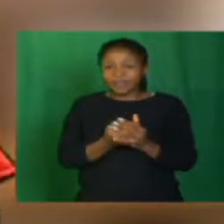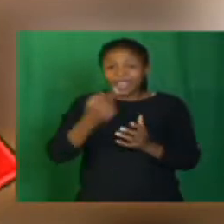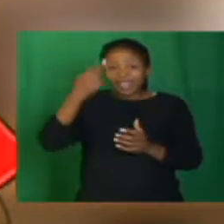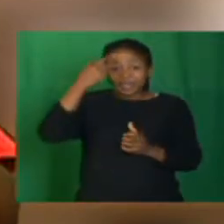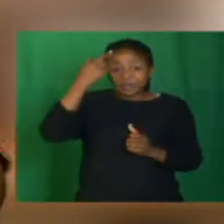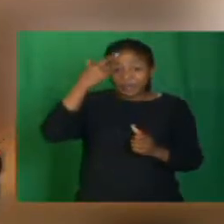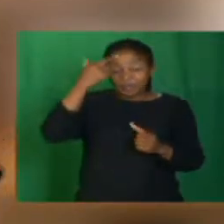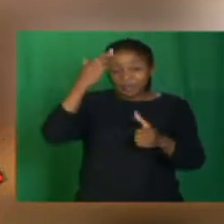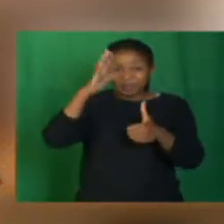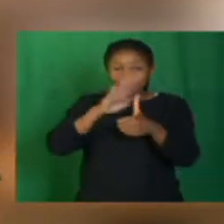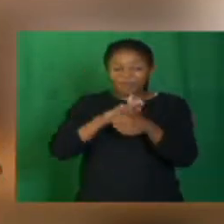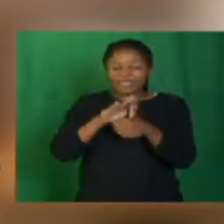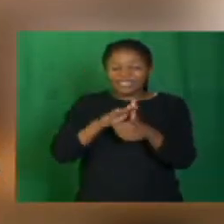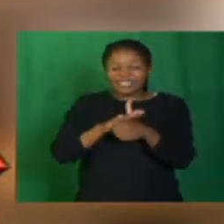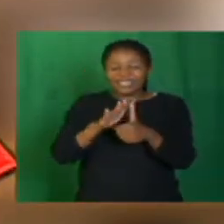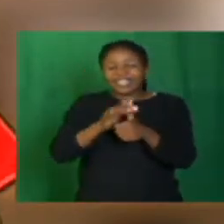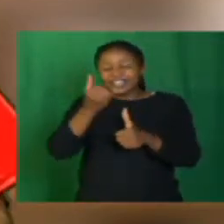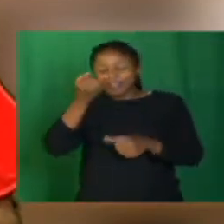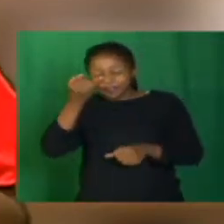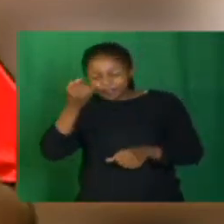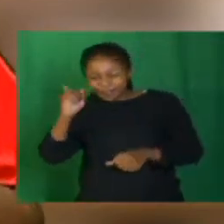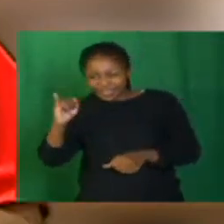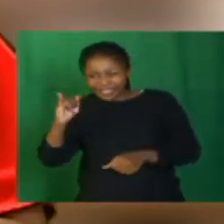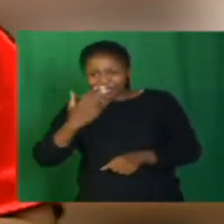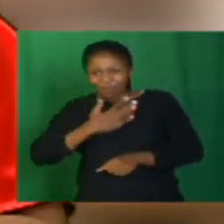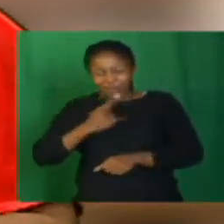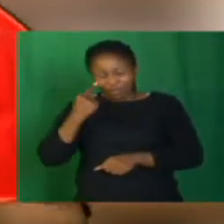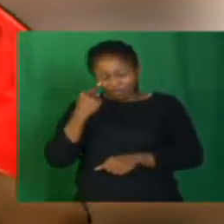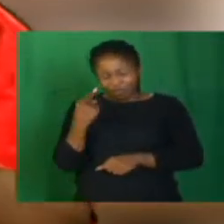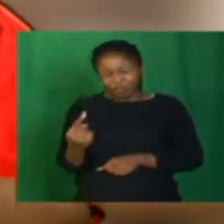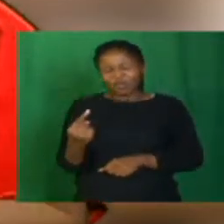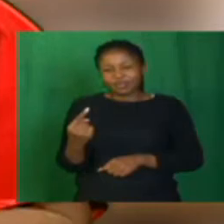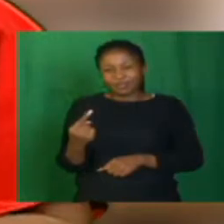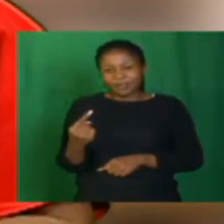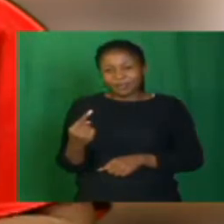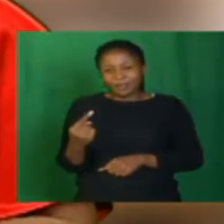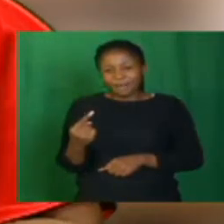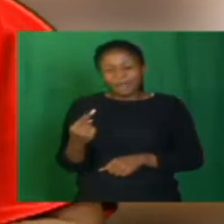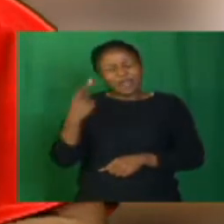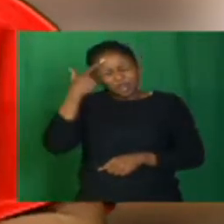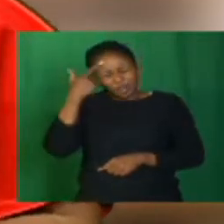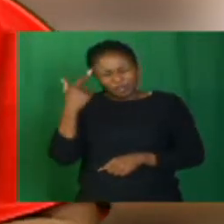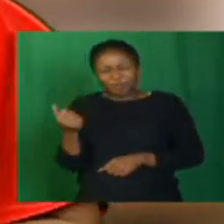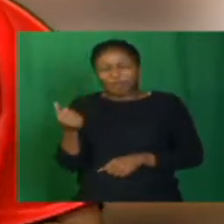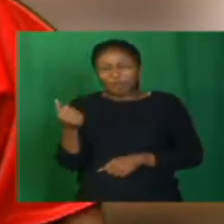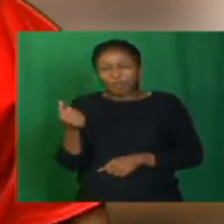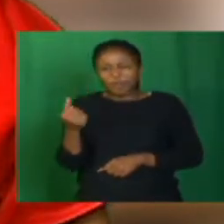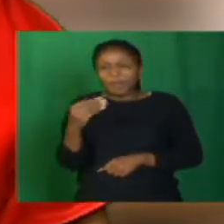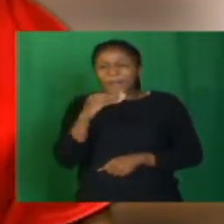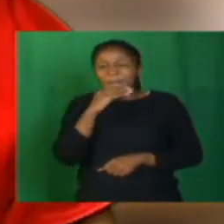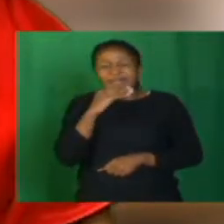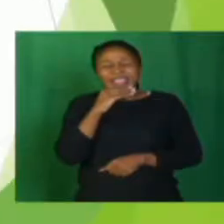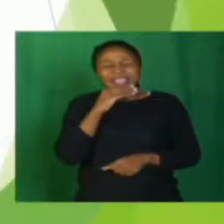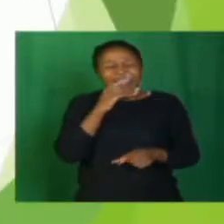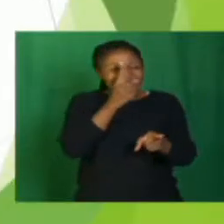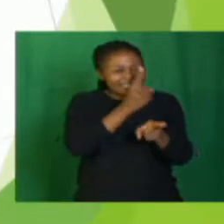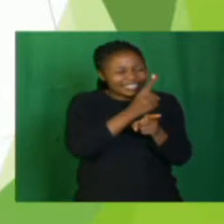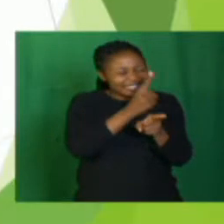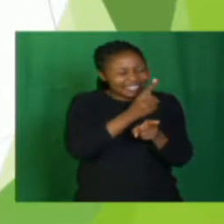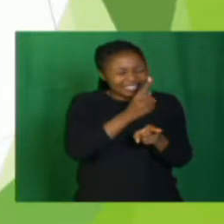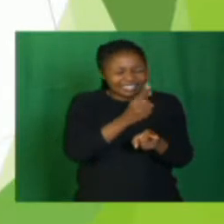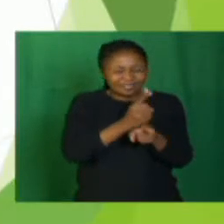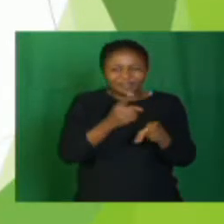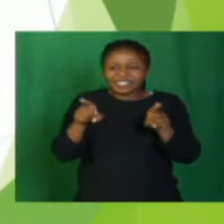the difference between an argumentative piece and a discursive piece lies in the